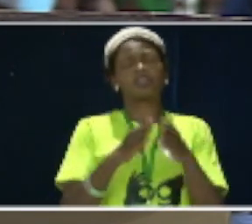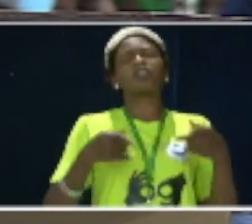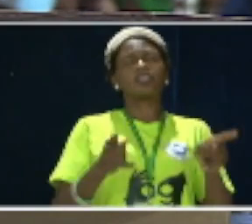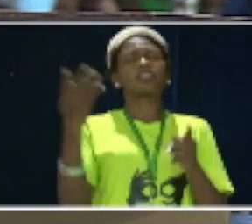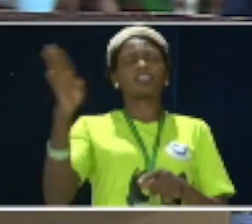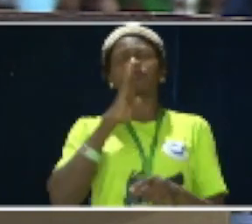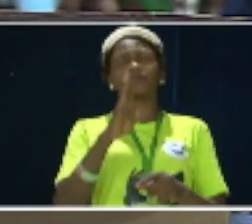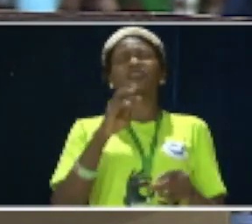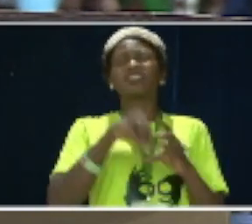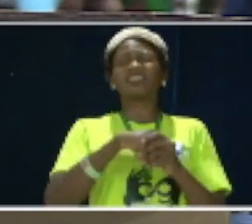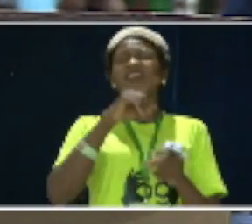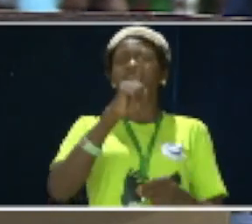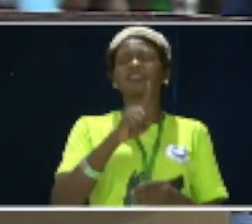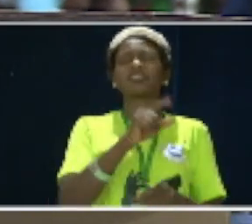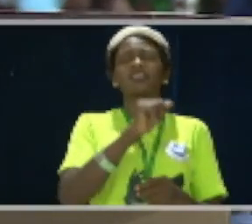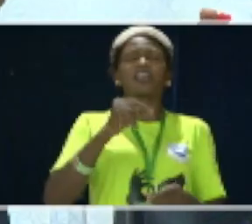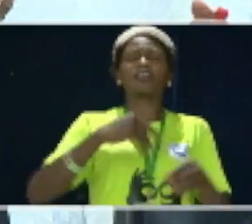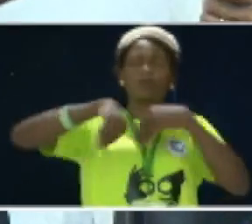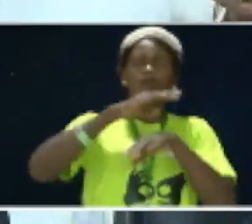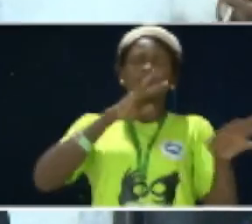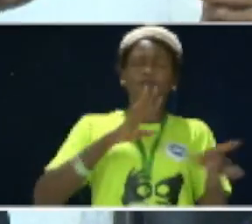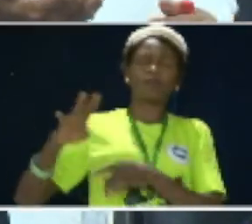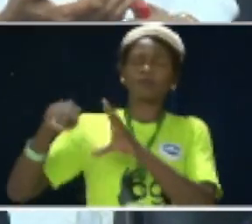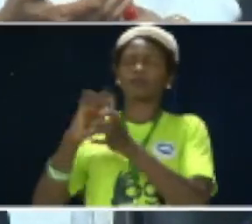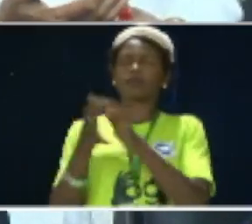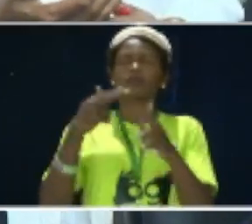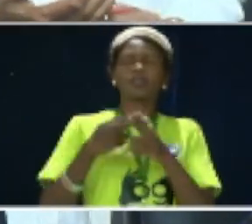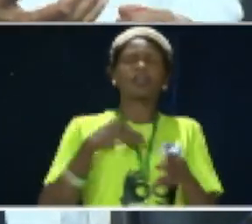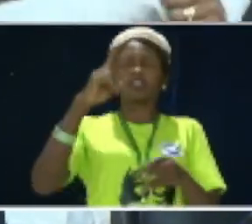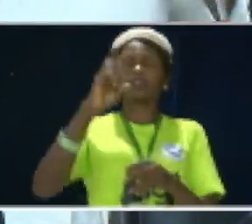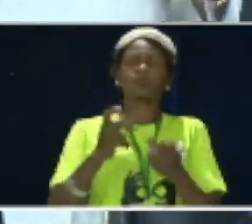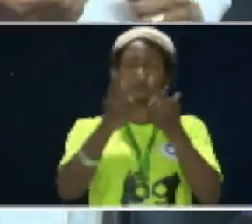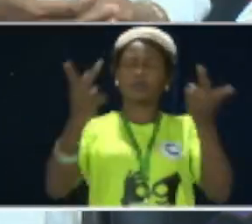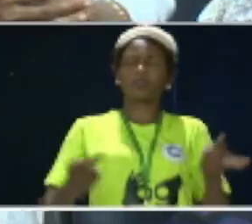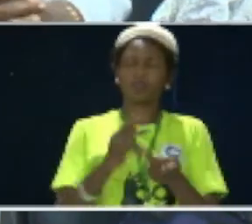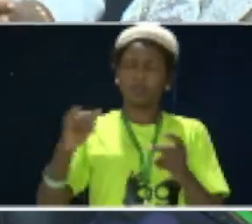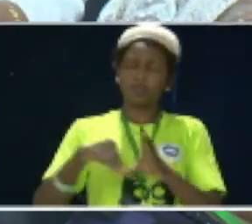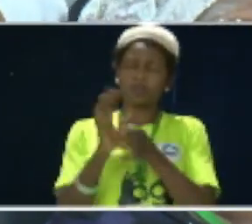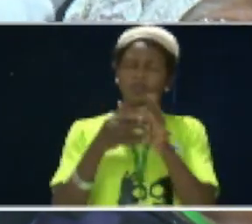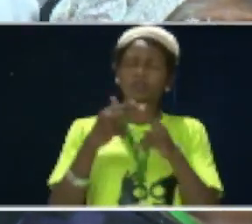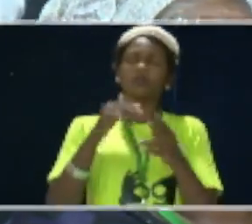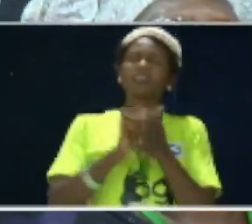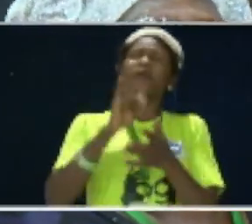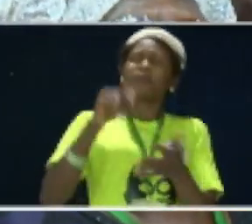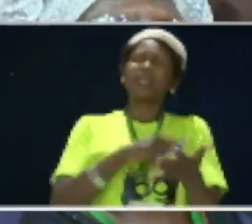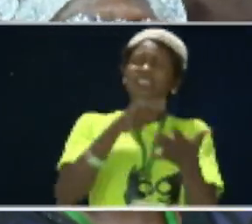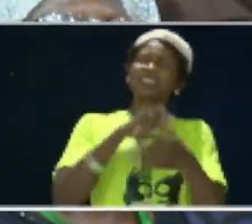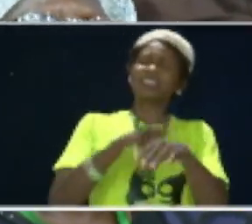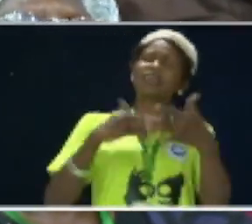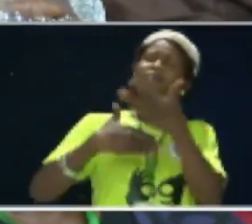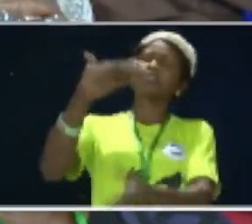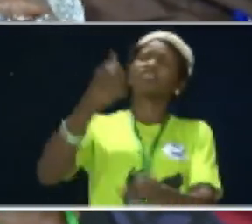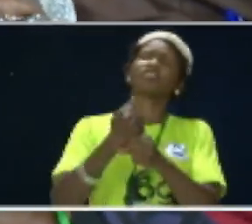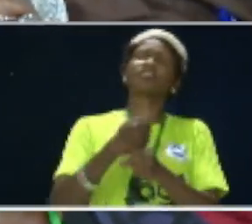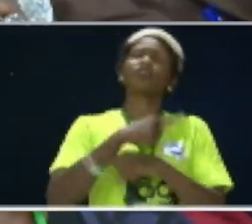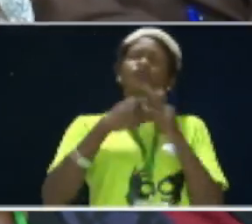be indeed an overflow and a repositioning, so that by this time next year,